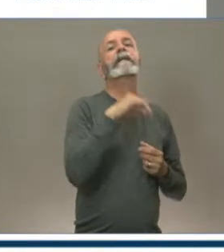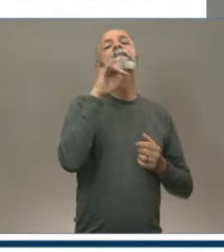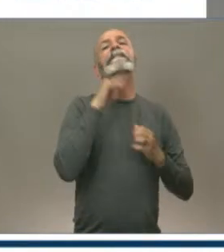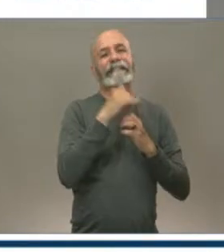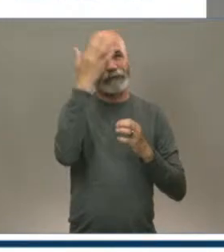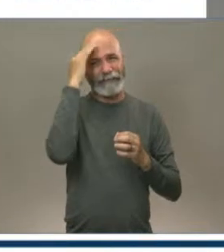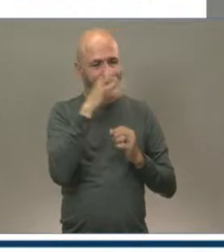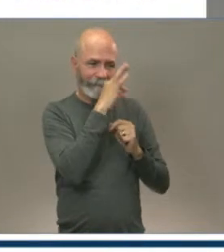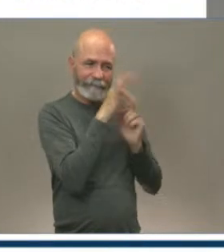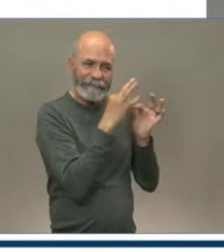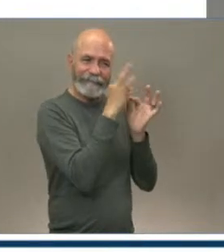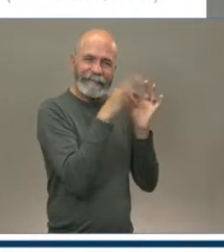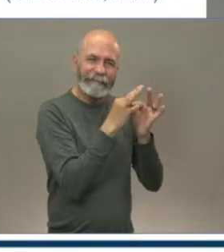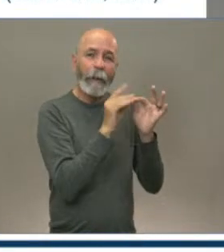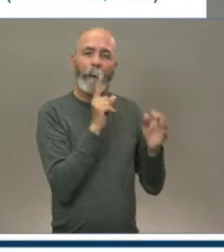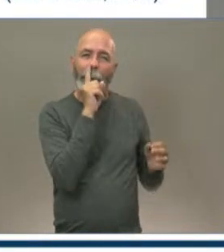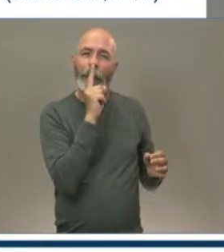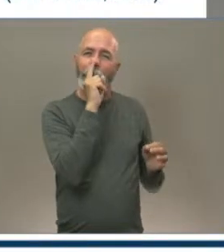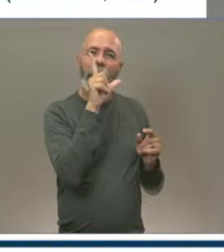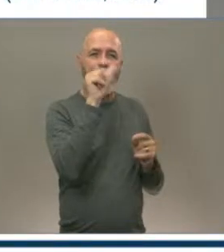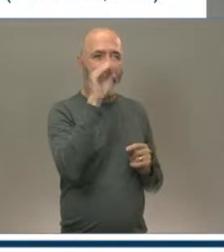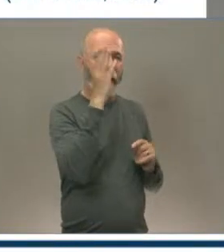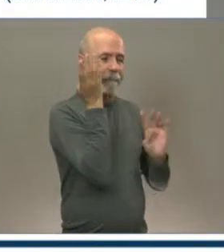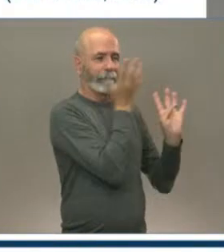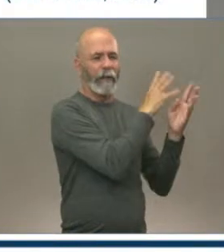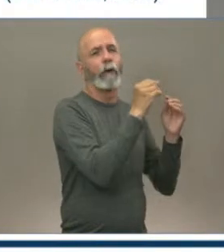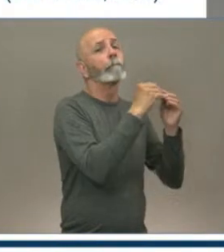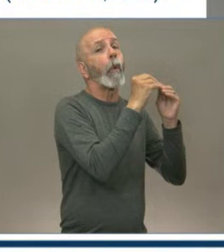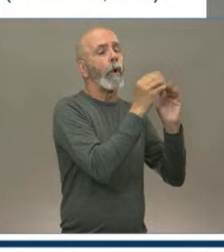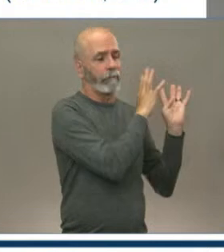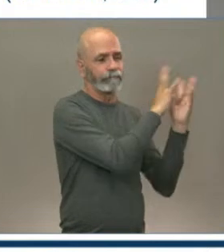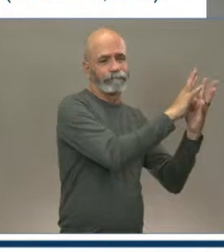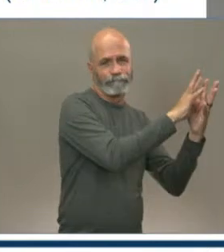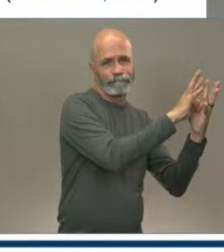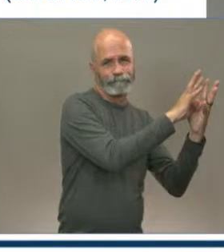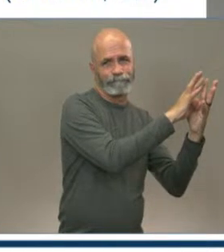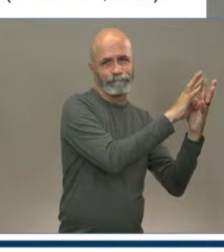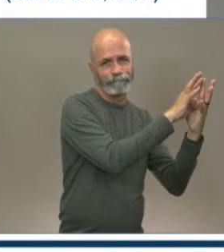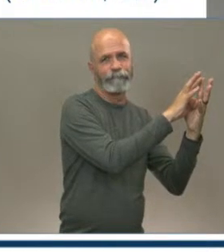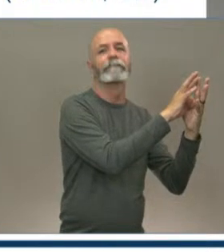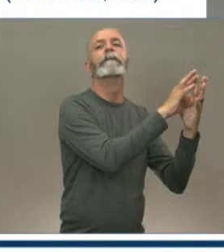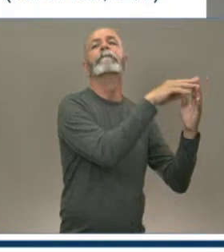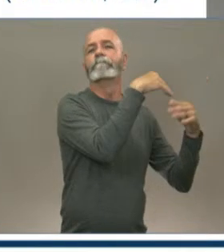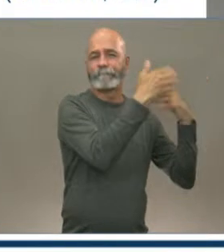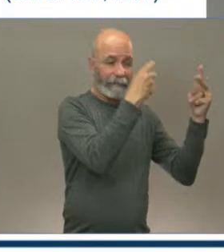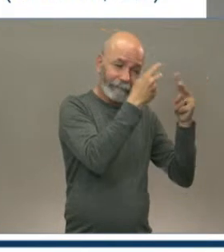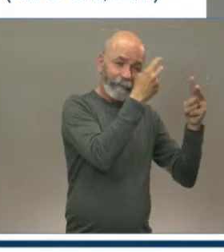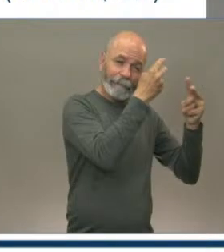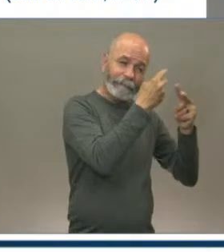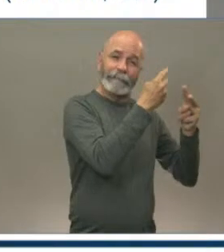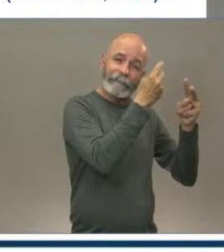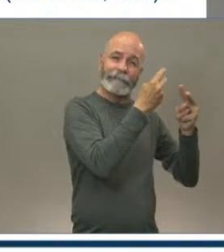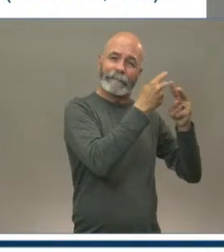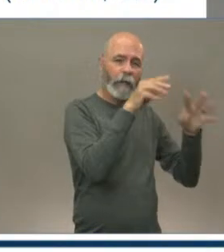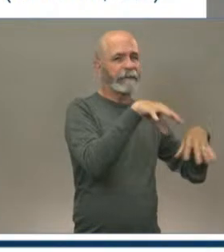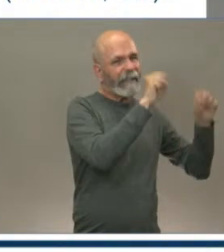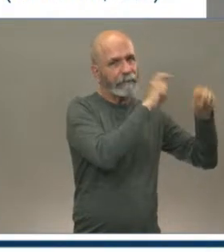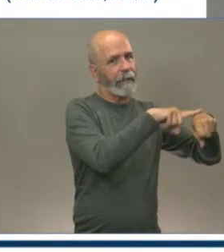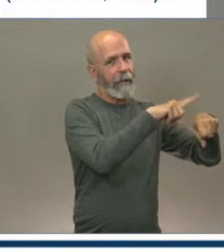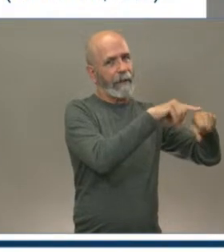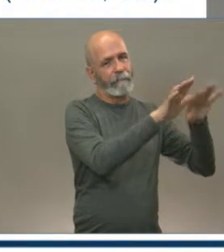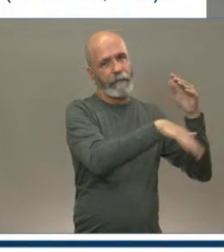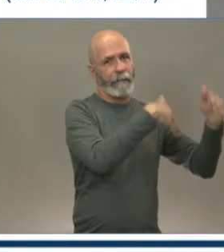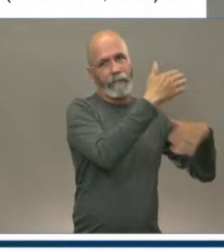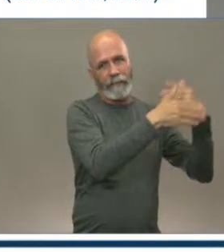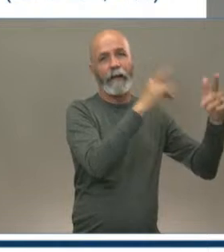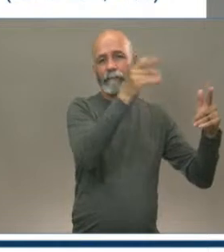lab capacity. We want to use that lab capacity. So that's why one of the reasons we're going back to the public notifications,